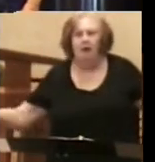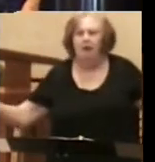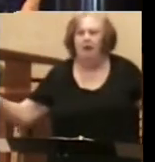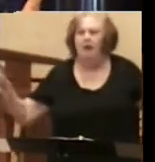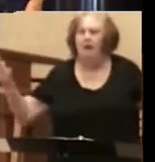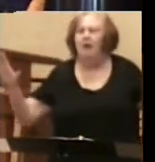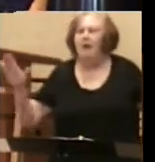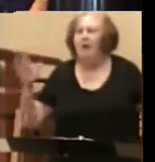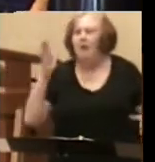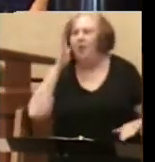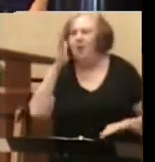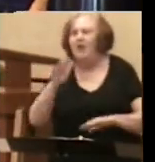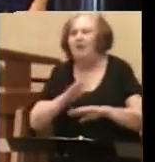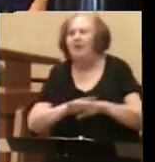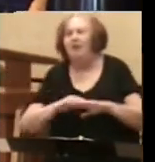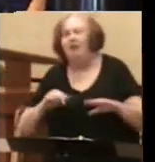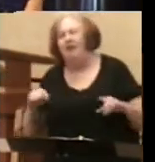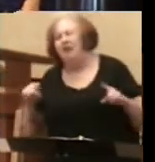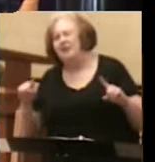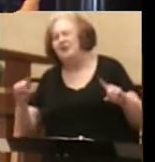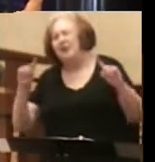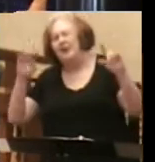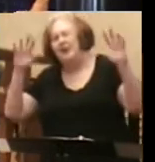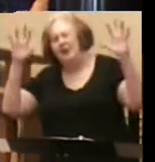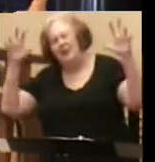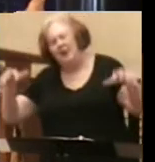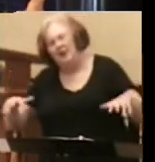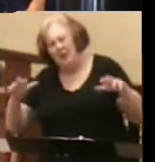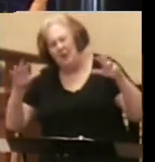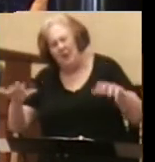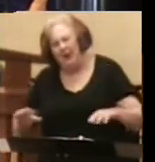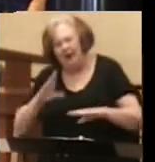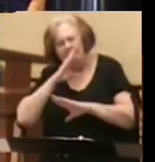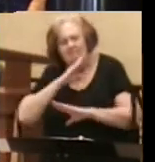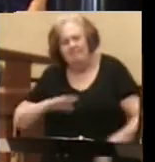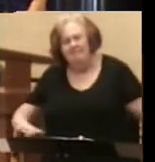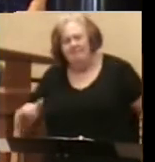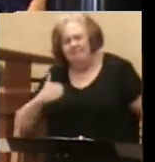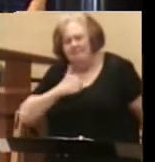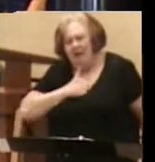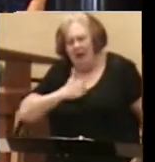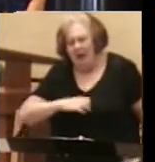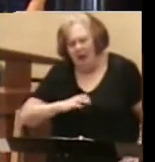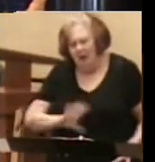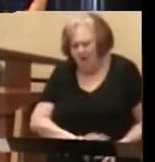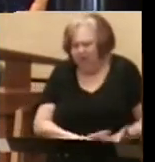the rain and calm the storm in me?